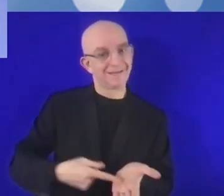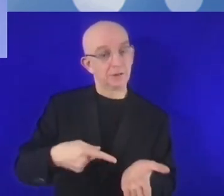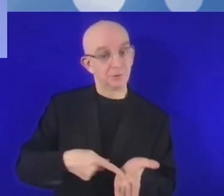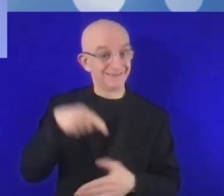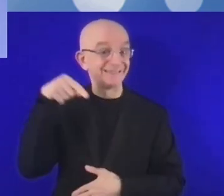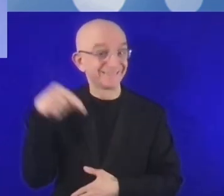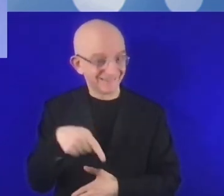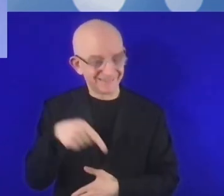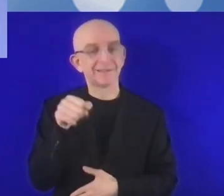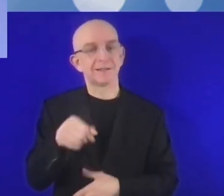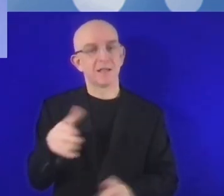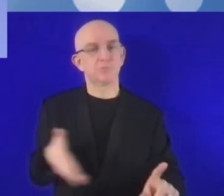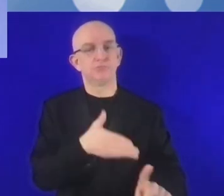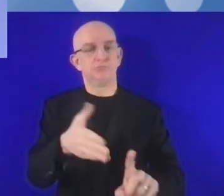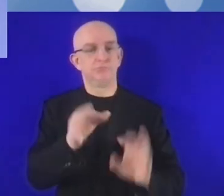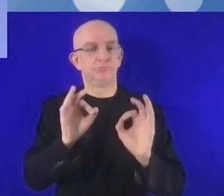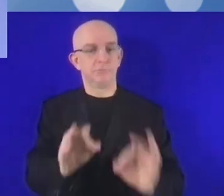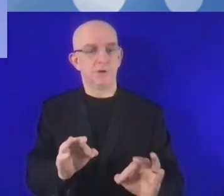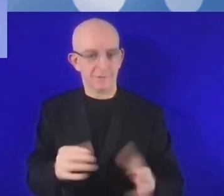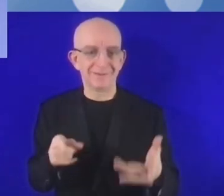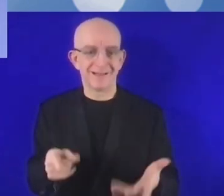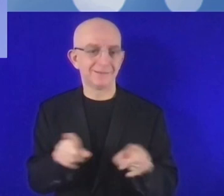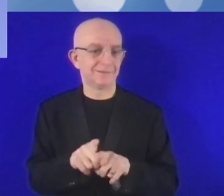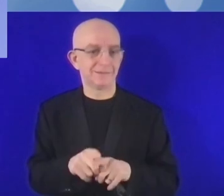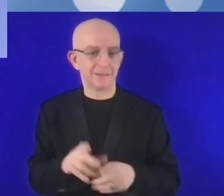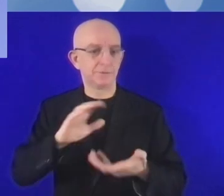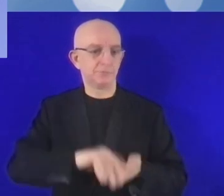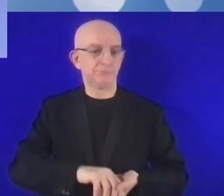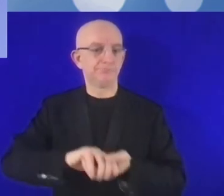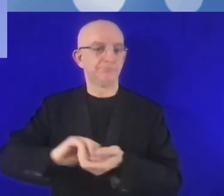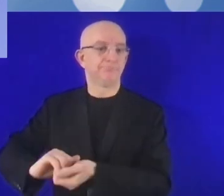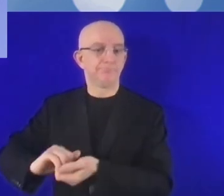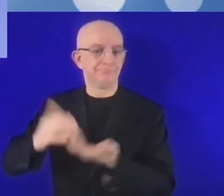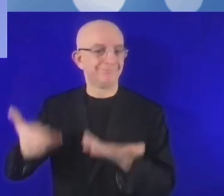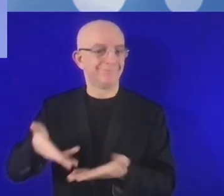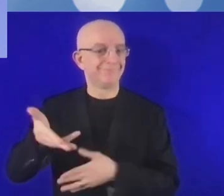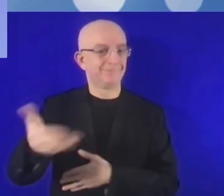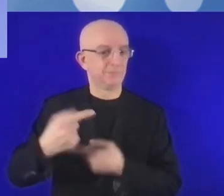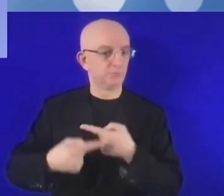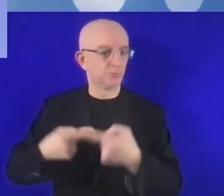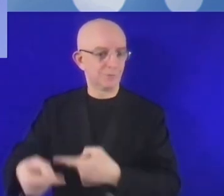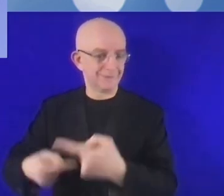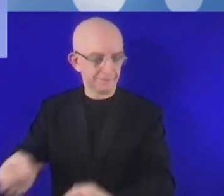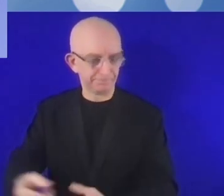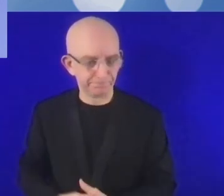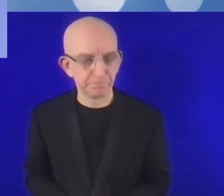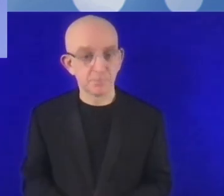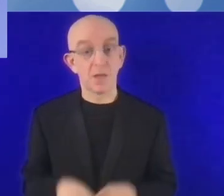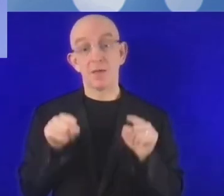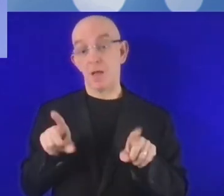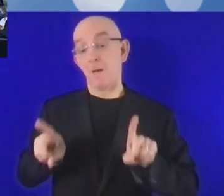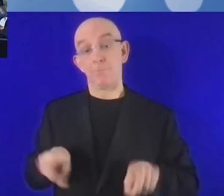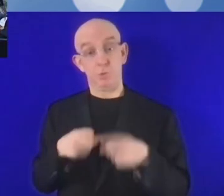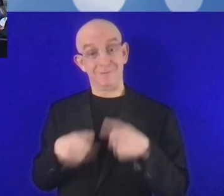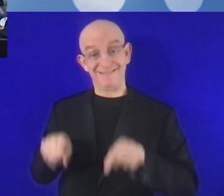In music, as in many other subjects, the most important questions of this century will be around ethics, quality, and value.